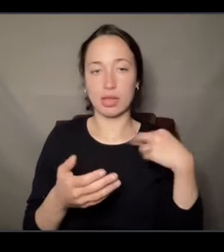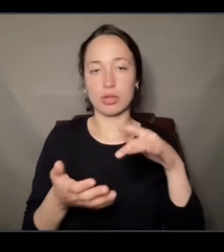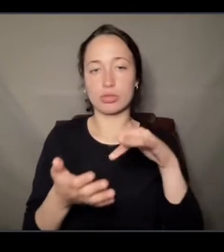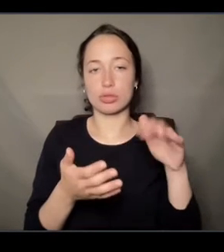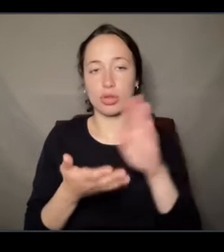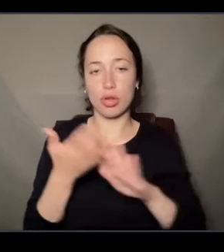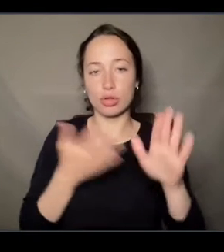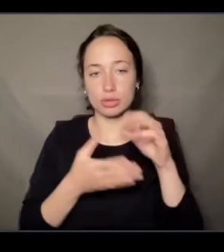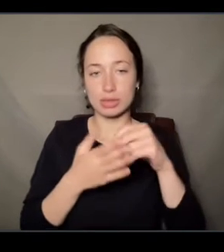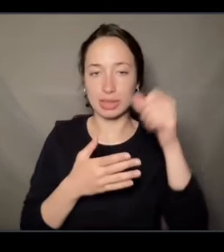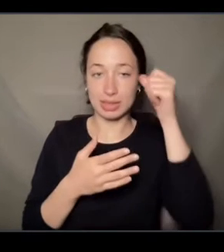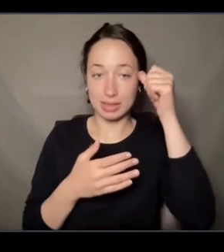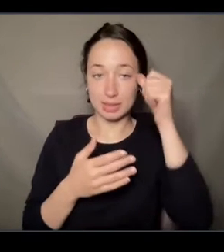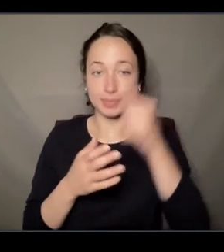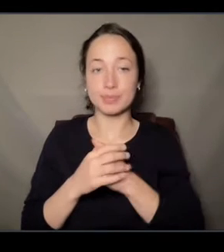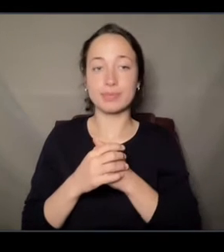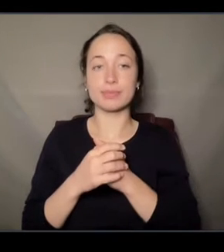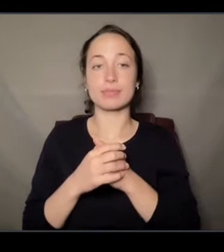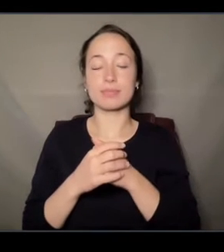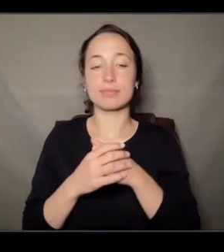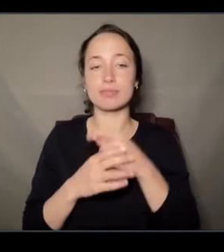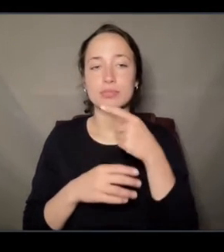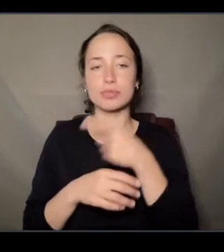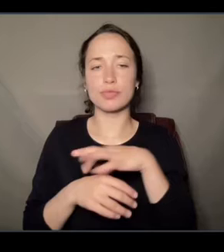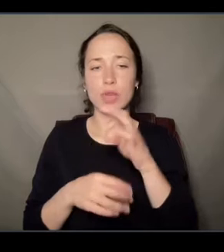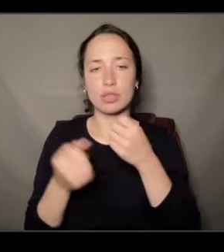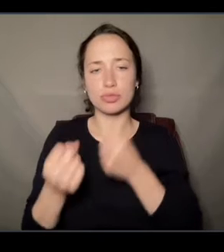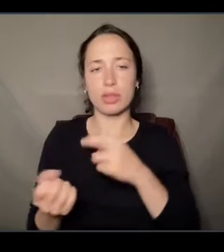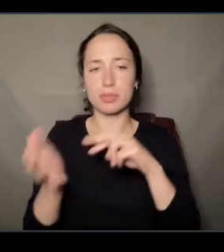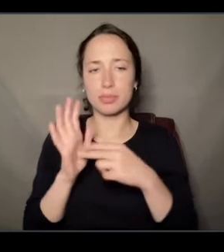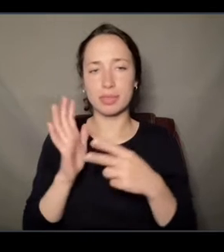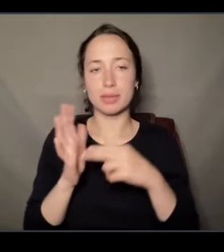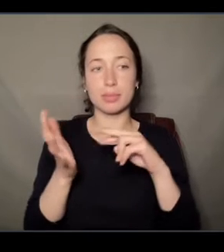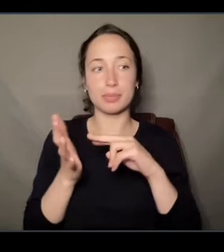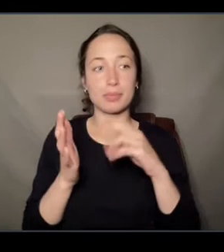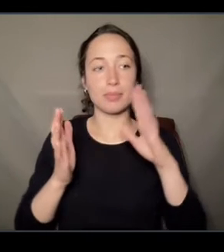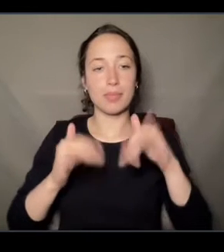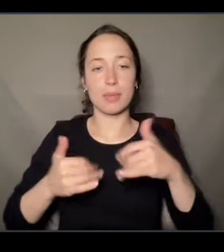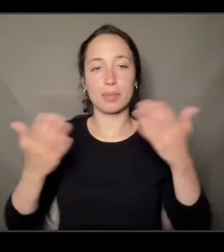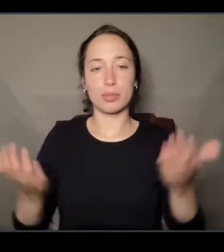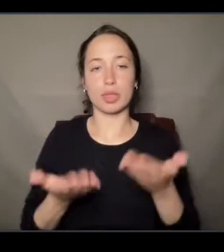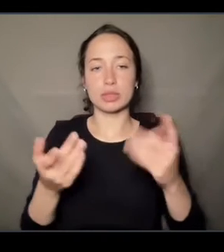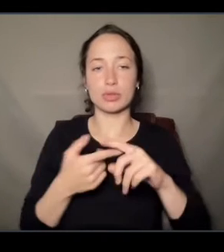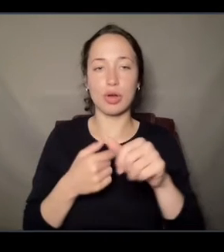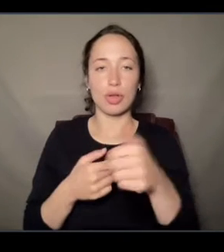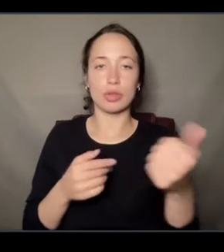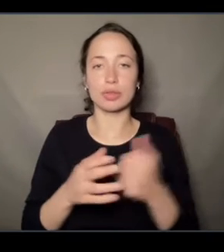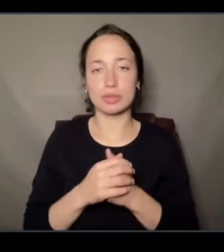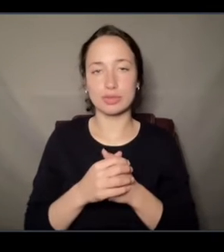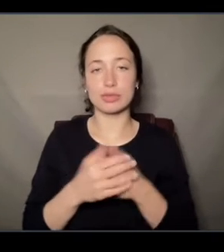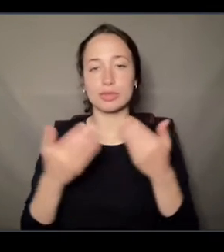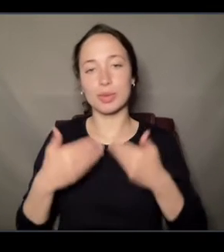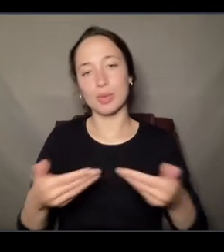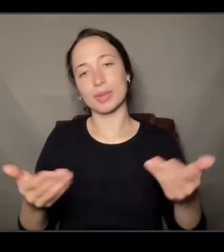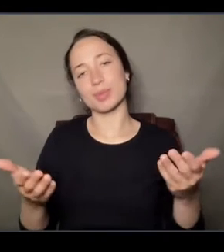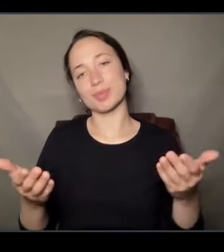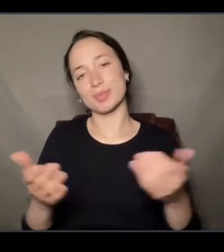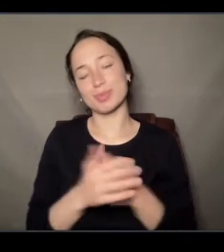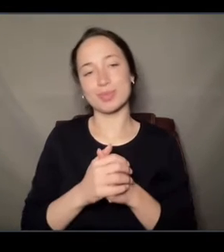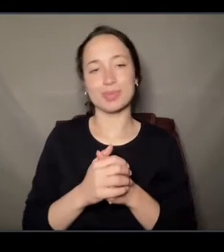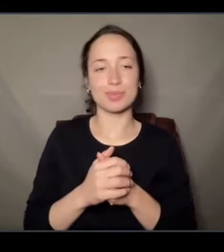in theological colleges in India. She finds strength and meaning in being present to others. So